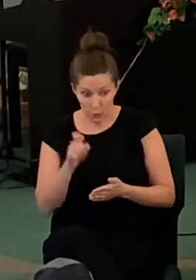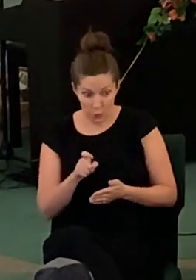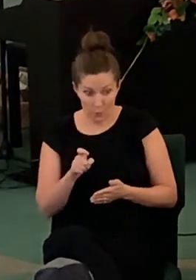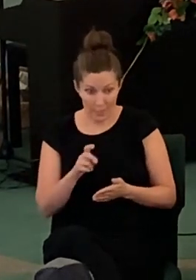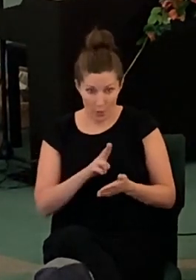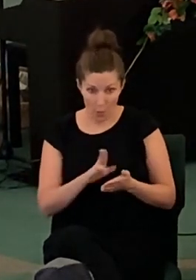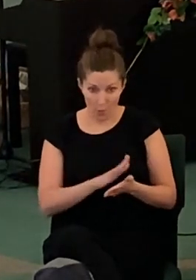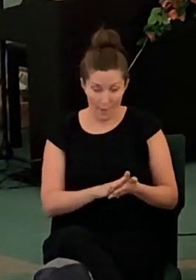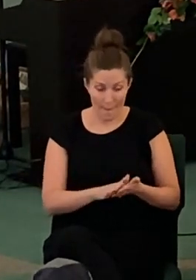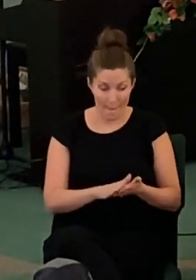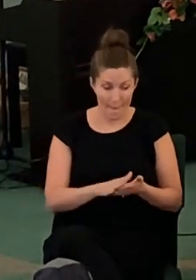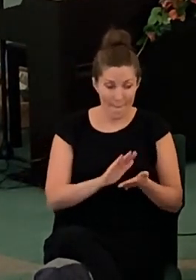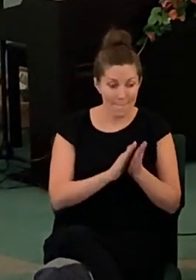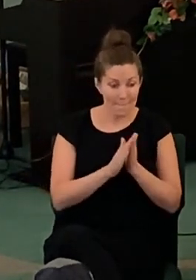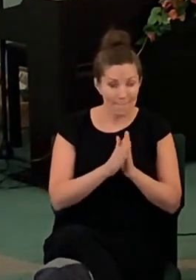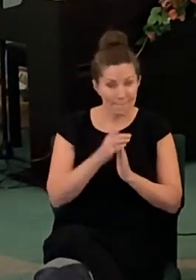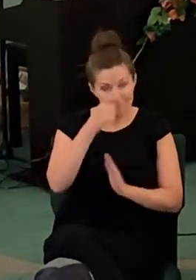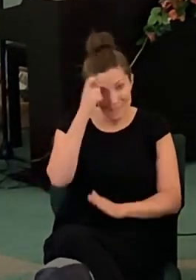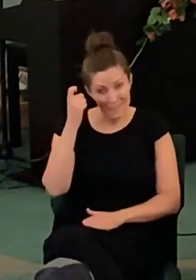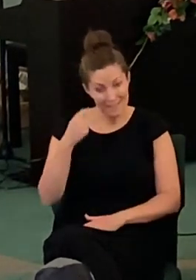I am holy.